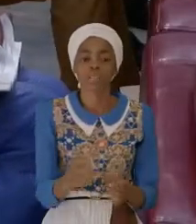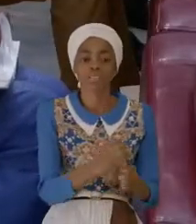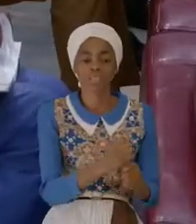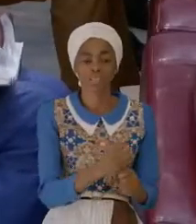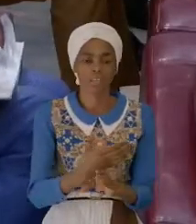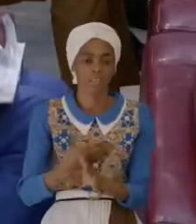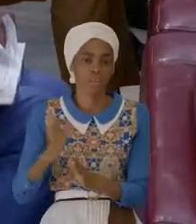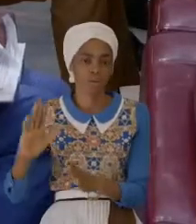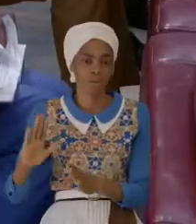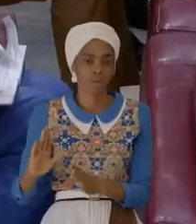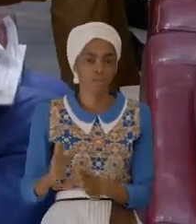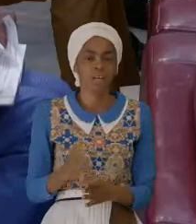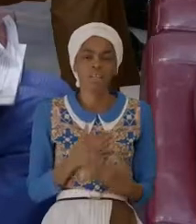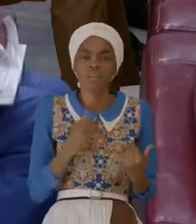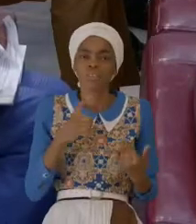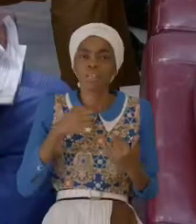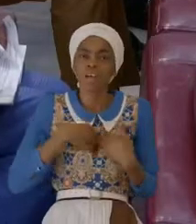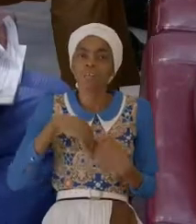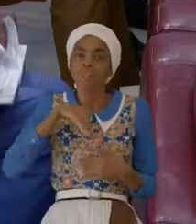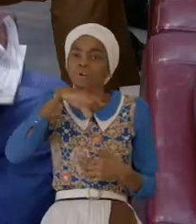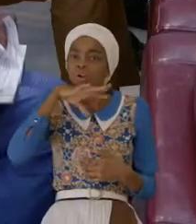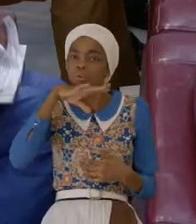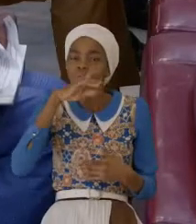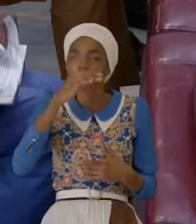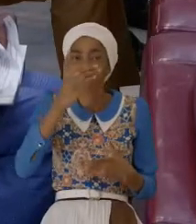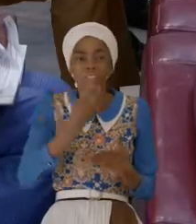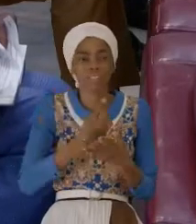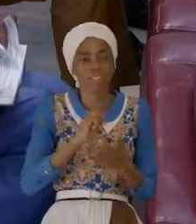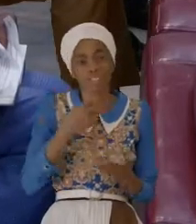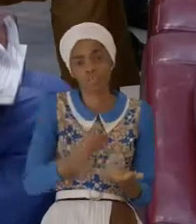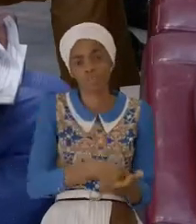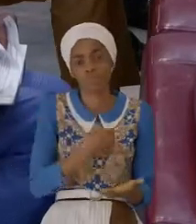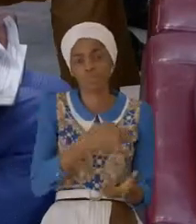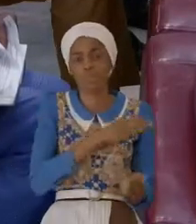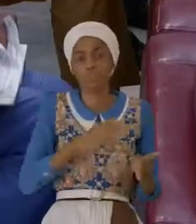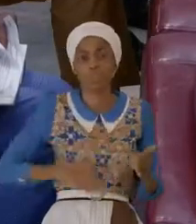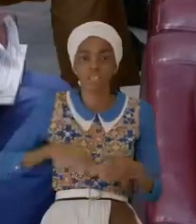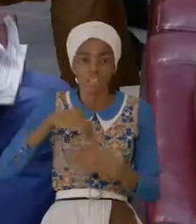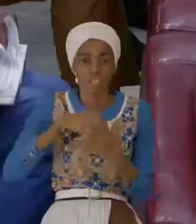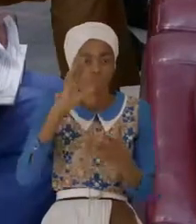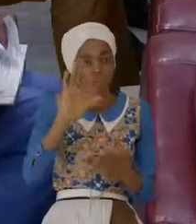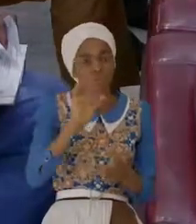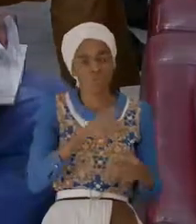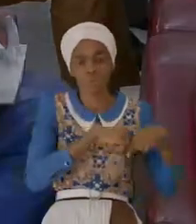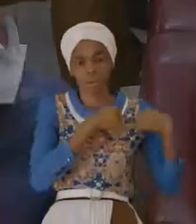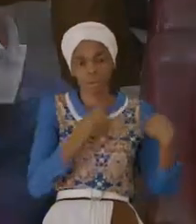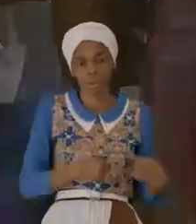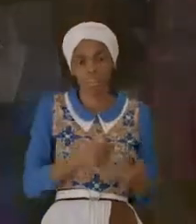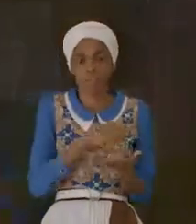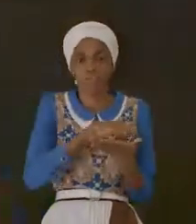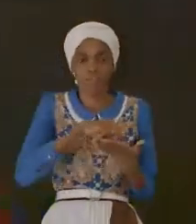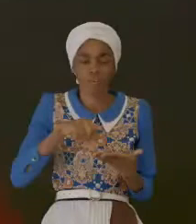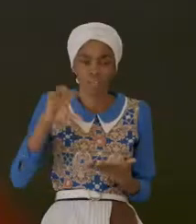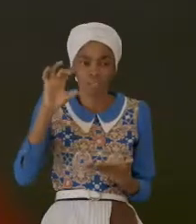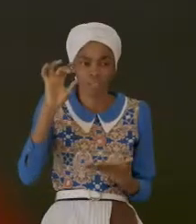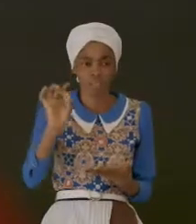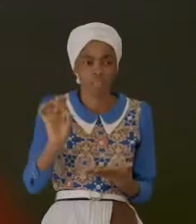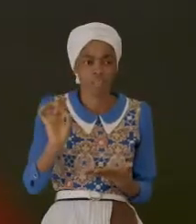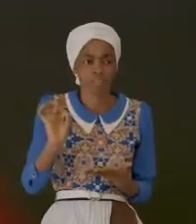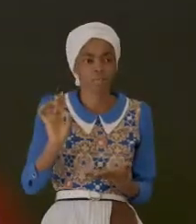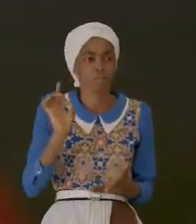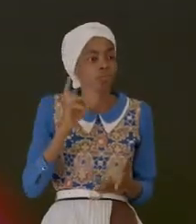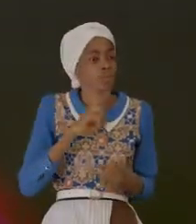Christ in your heart in your life look at verse 8 in verse ah but do we